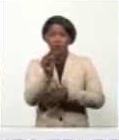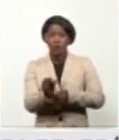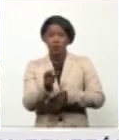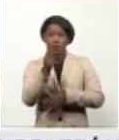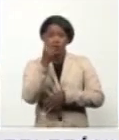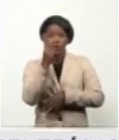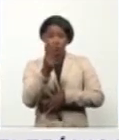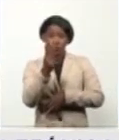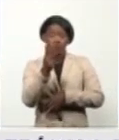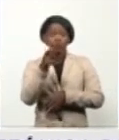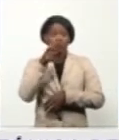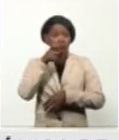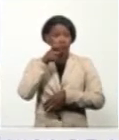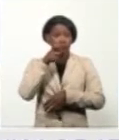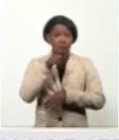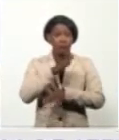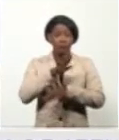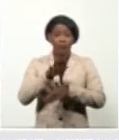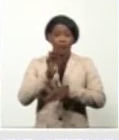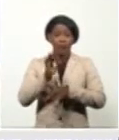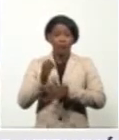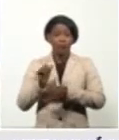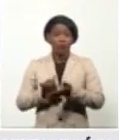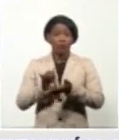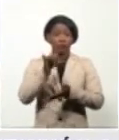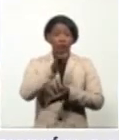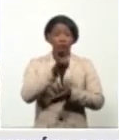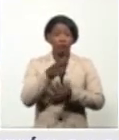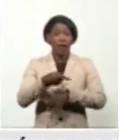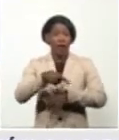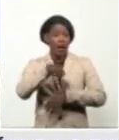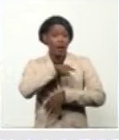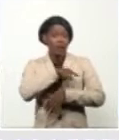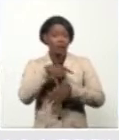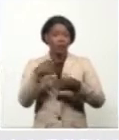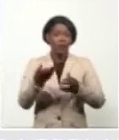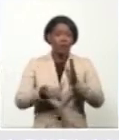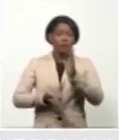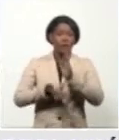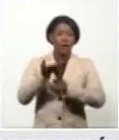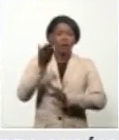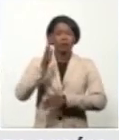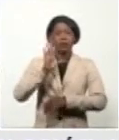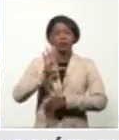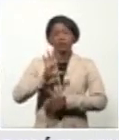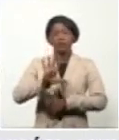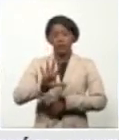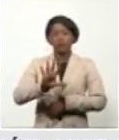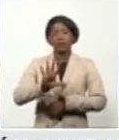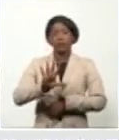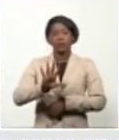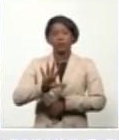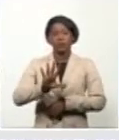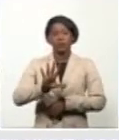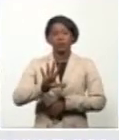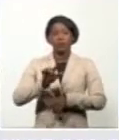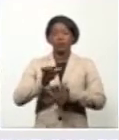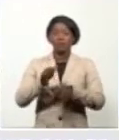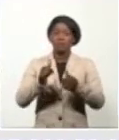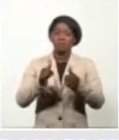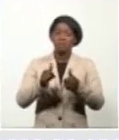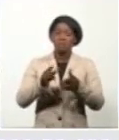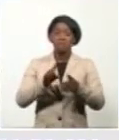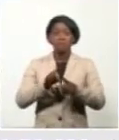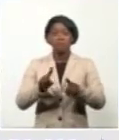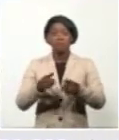The two evacuees that have recovered, that we always mention them, and yesterday only 5